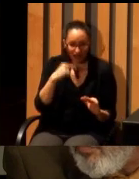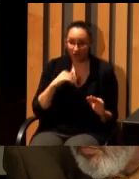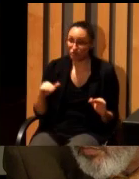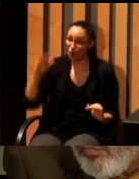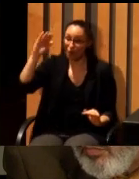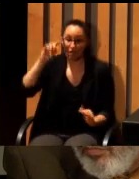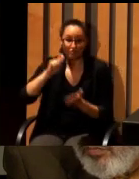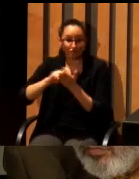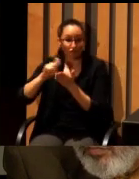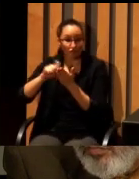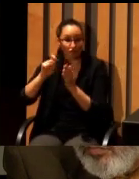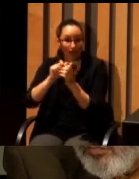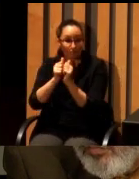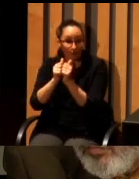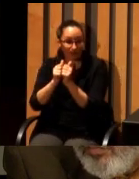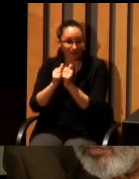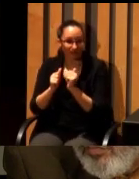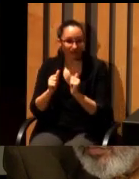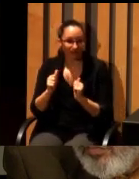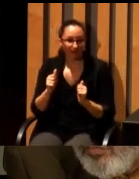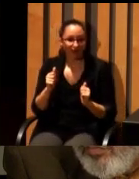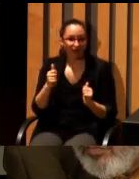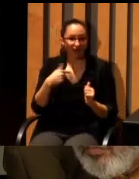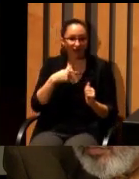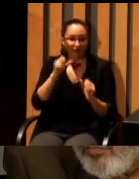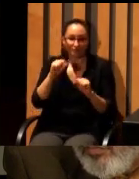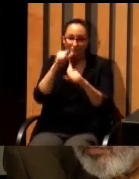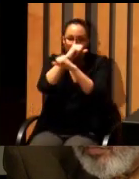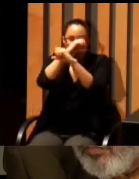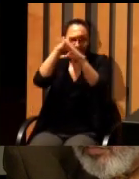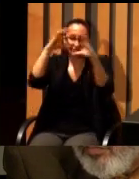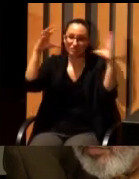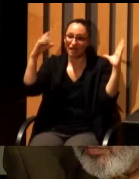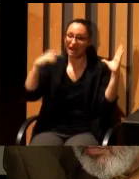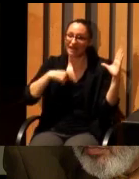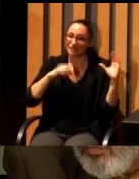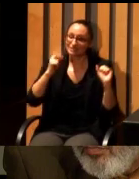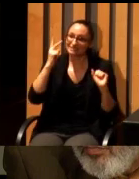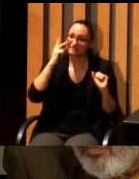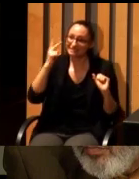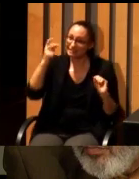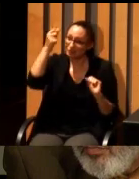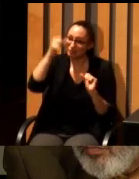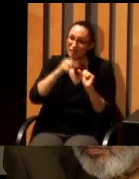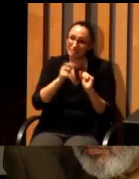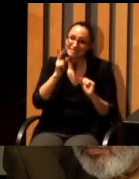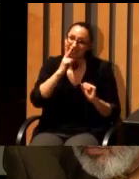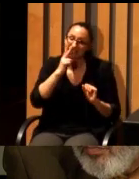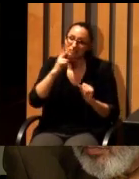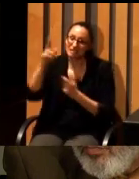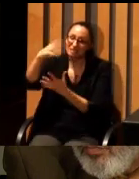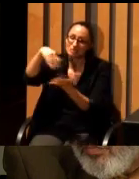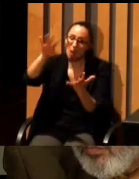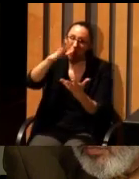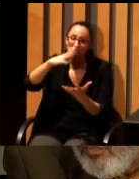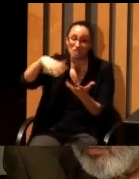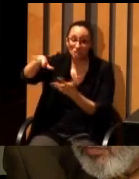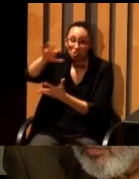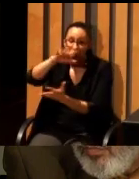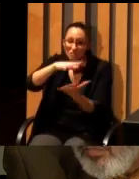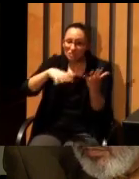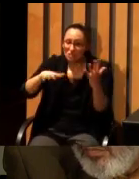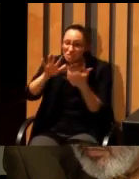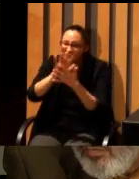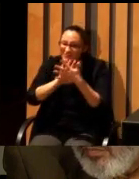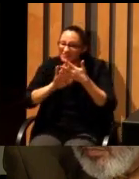that cloud of cigarette smoke that would form in the rafters as the nights wore on, in an era when that seemed more atmospheric